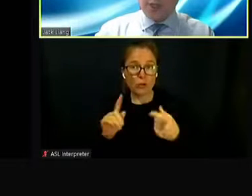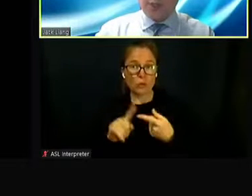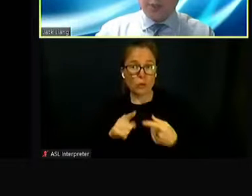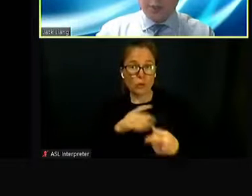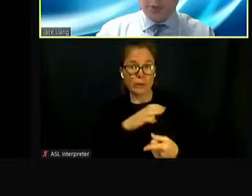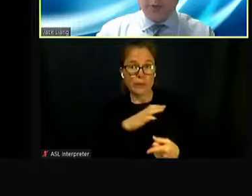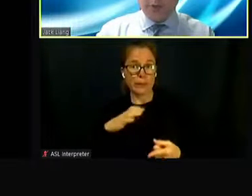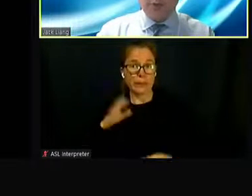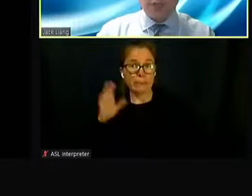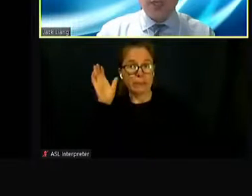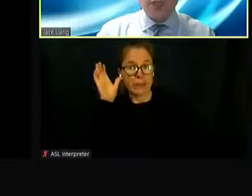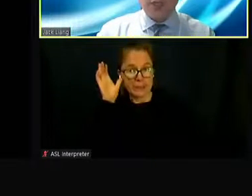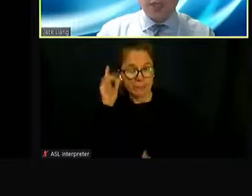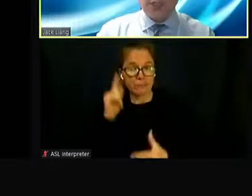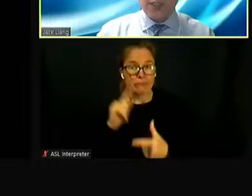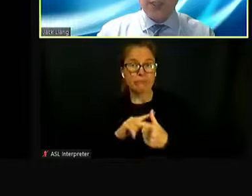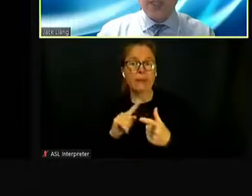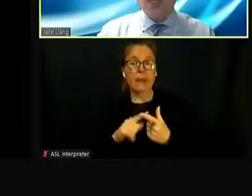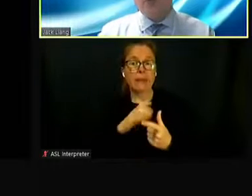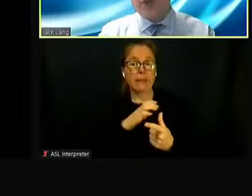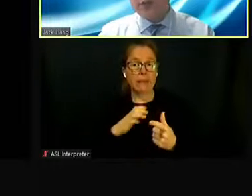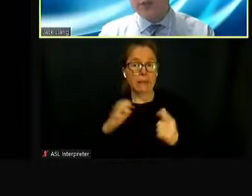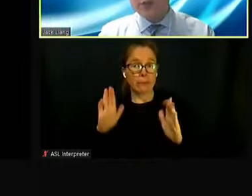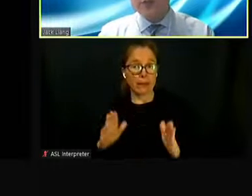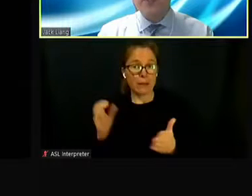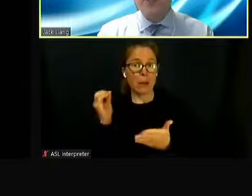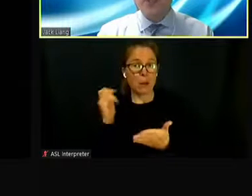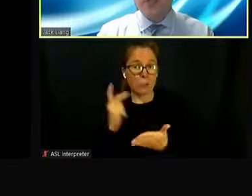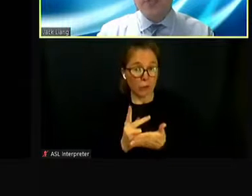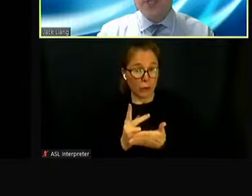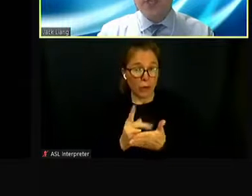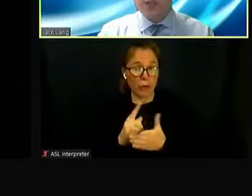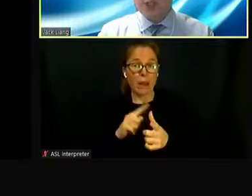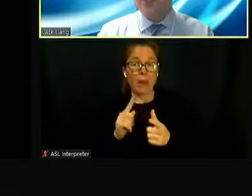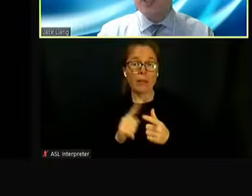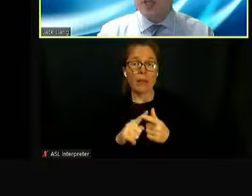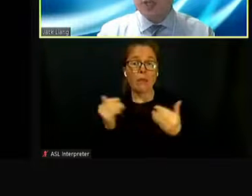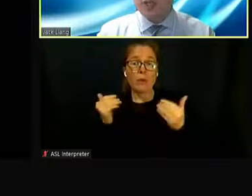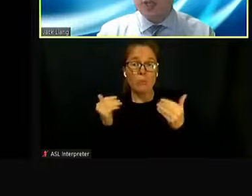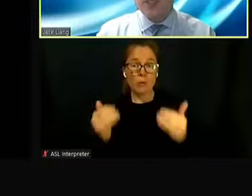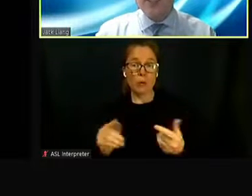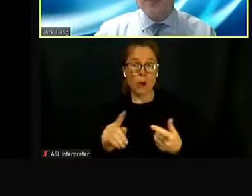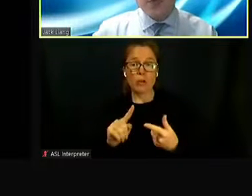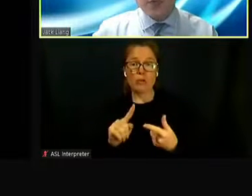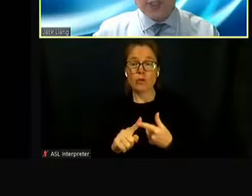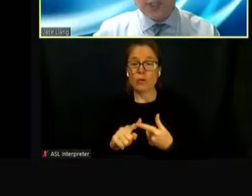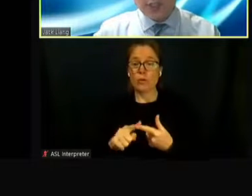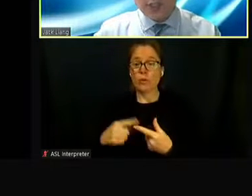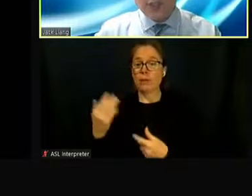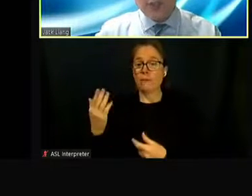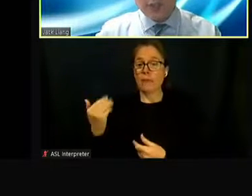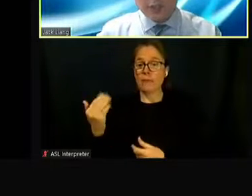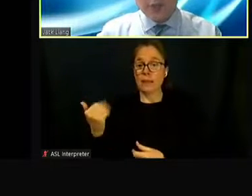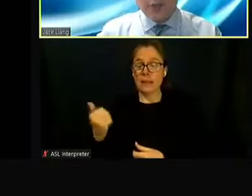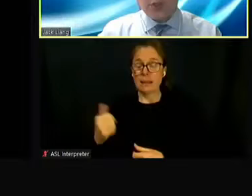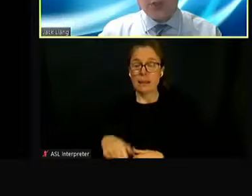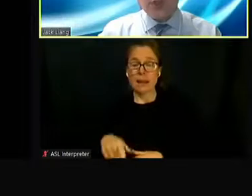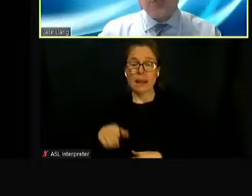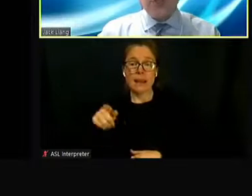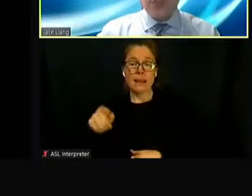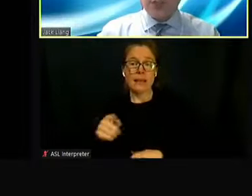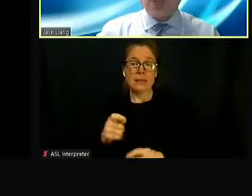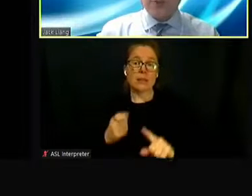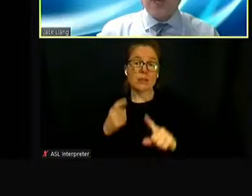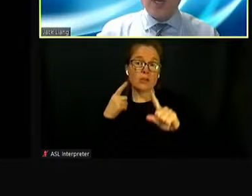budget committee's approval of the county's budget, it move on to the June 15th, which is our target date for this current fiscal